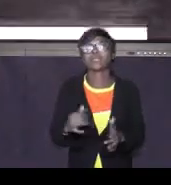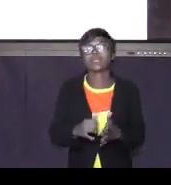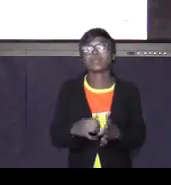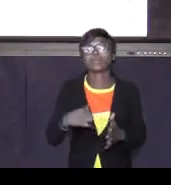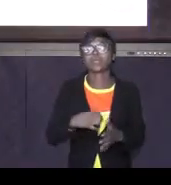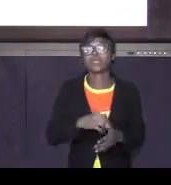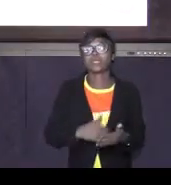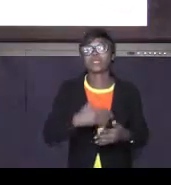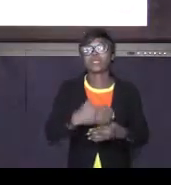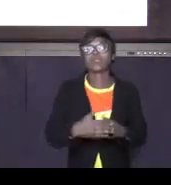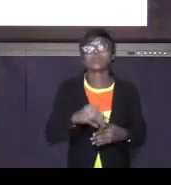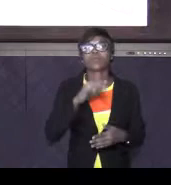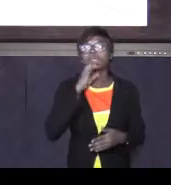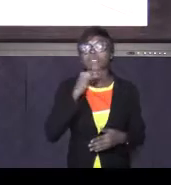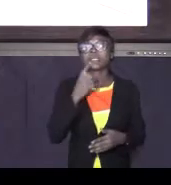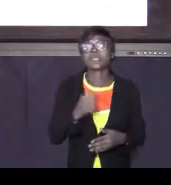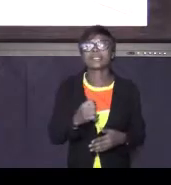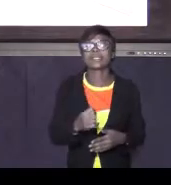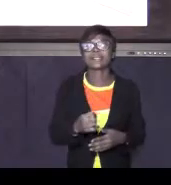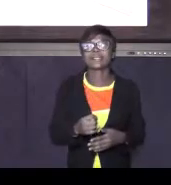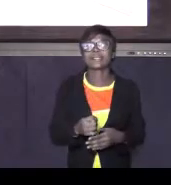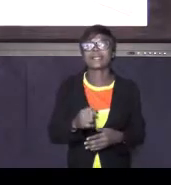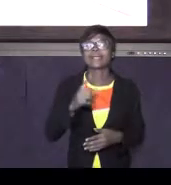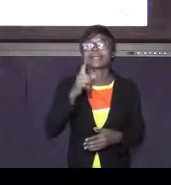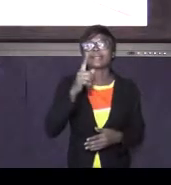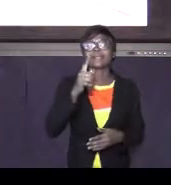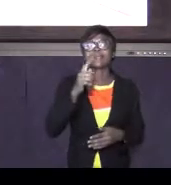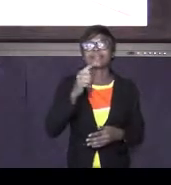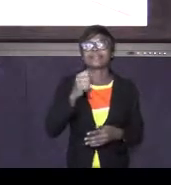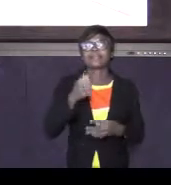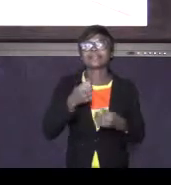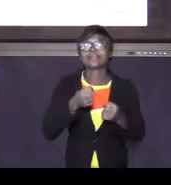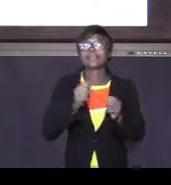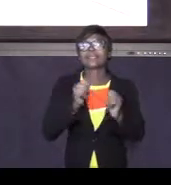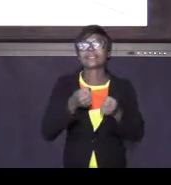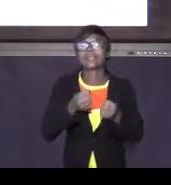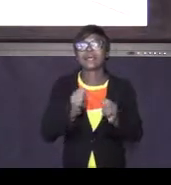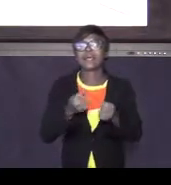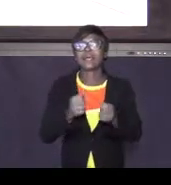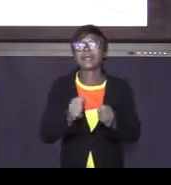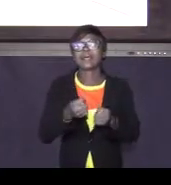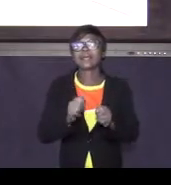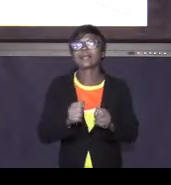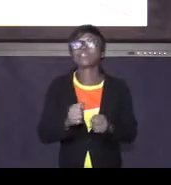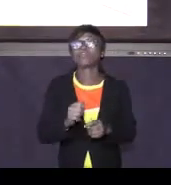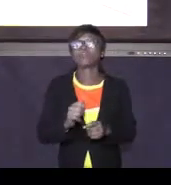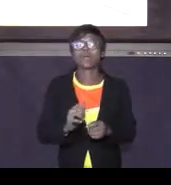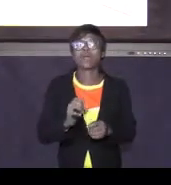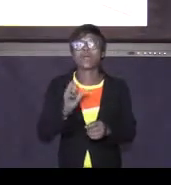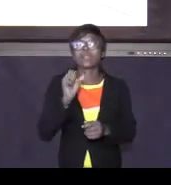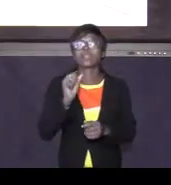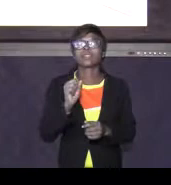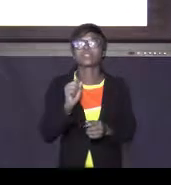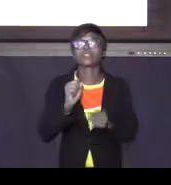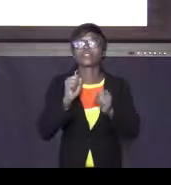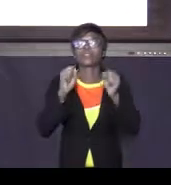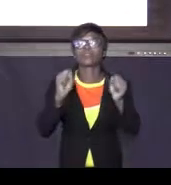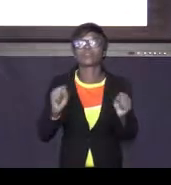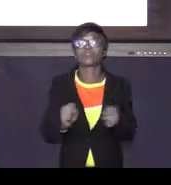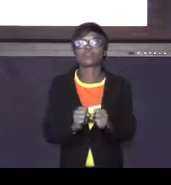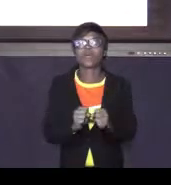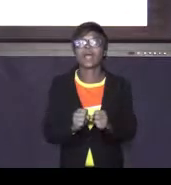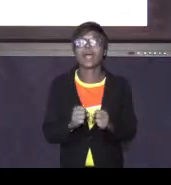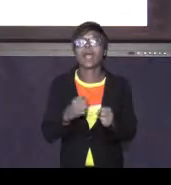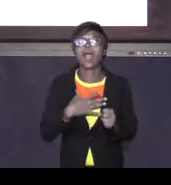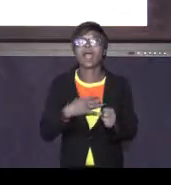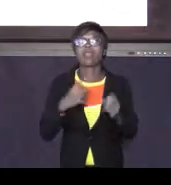of marking tool. Next one is tri-square. Say that. That's another example. We use that for